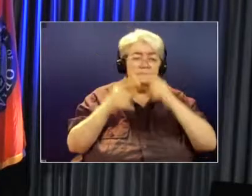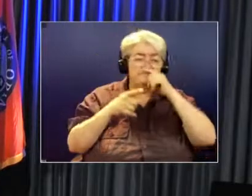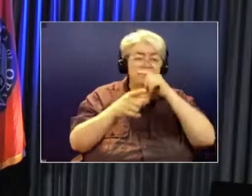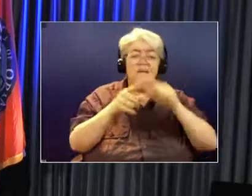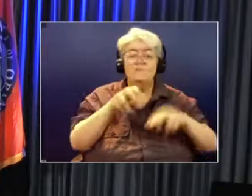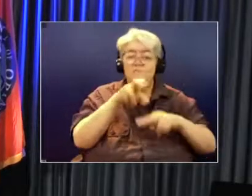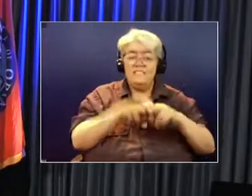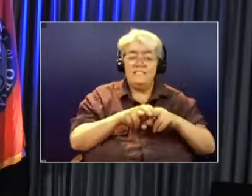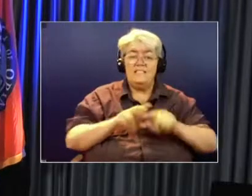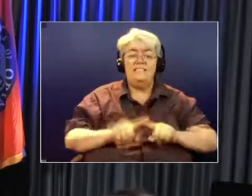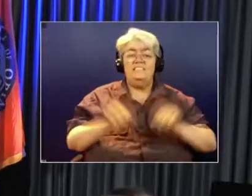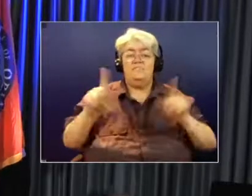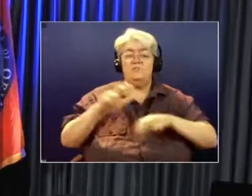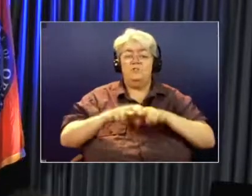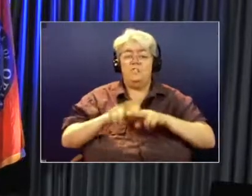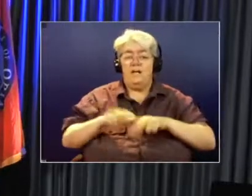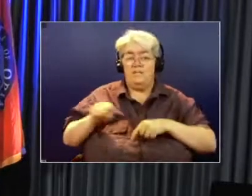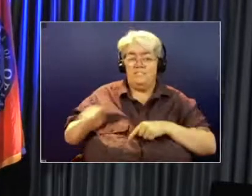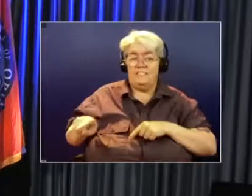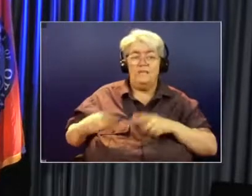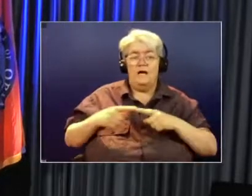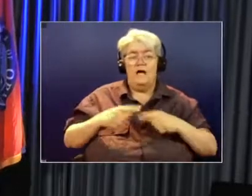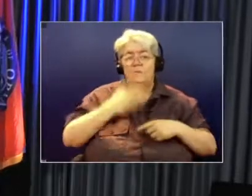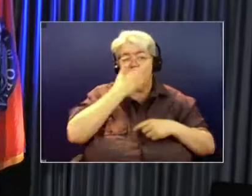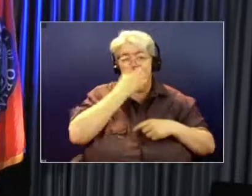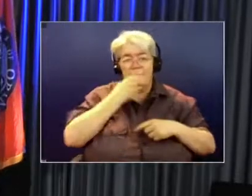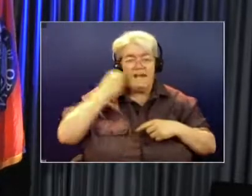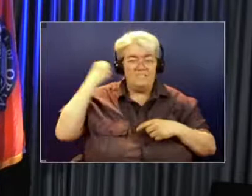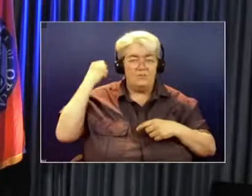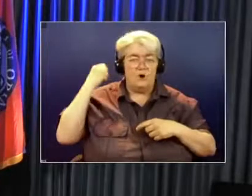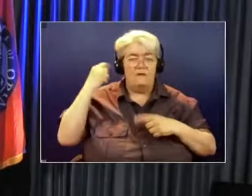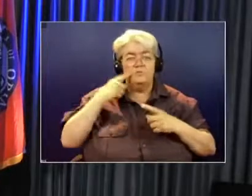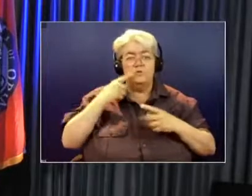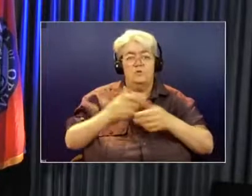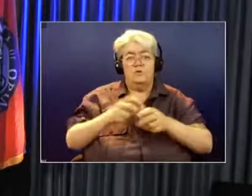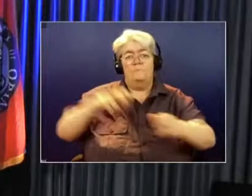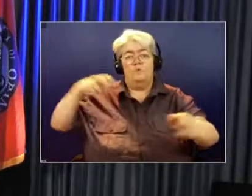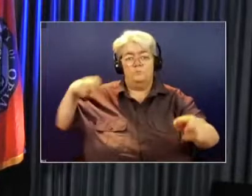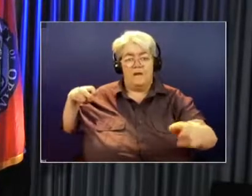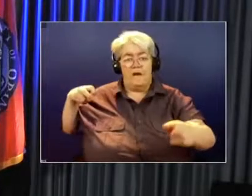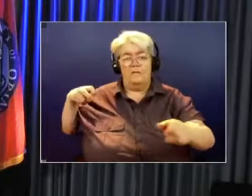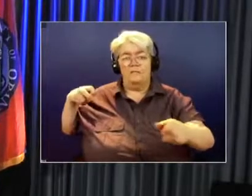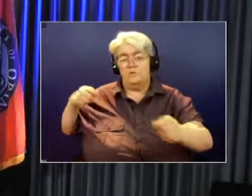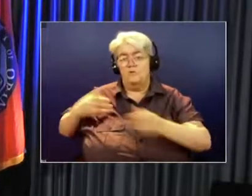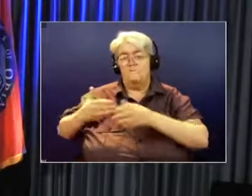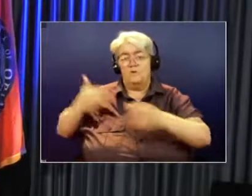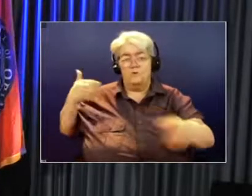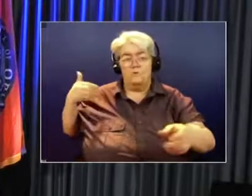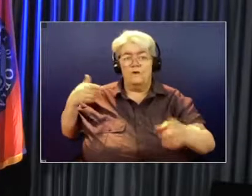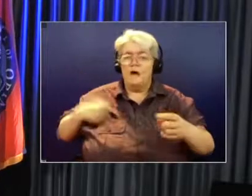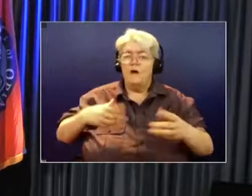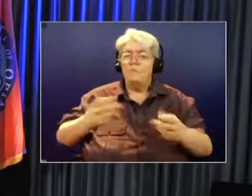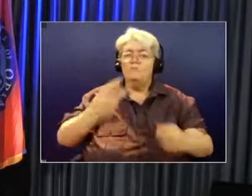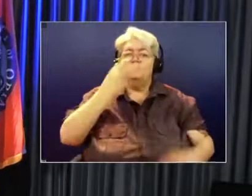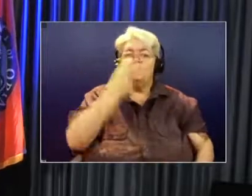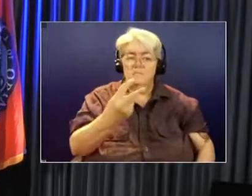chair, I'll also take my mask off or even push that chair back a little bit so you're even further away, because I want you to see,